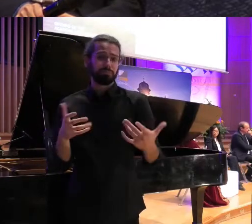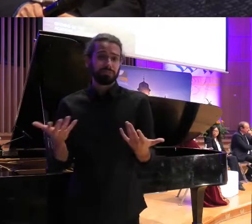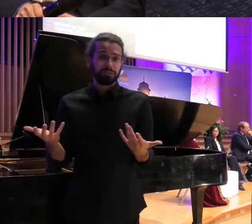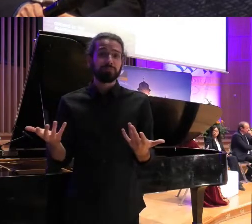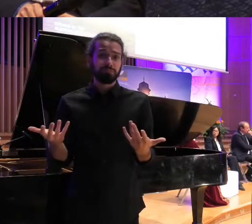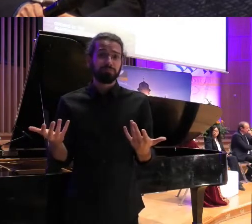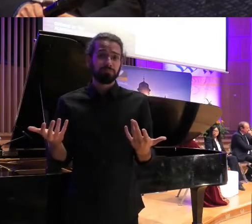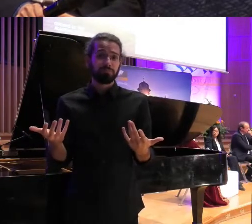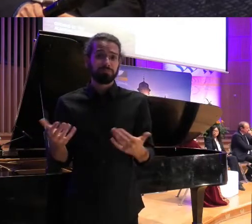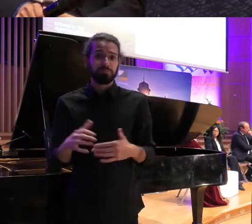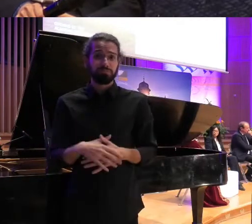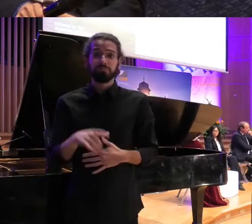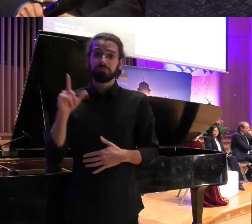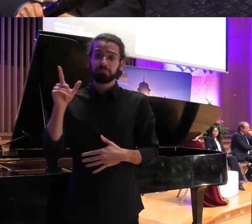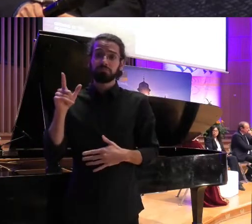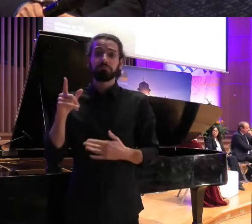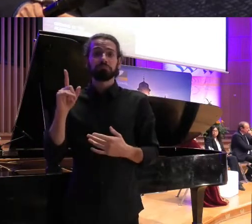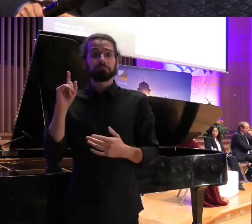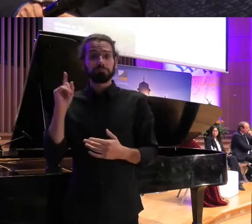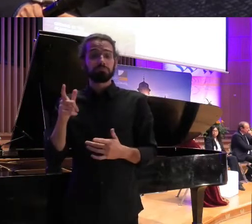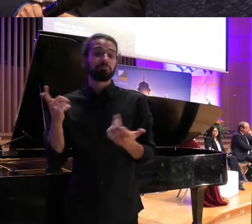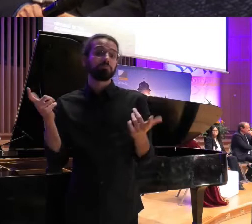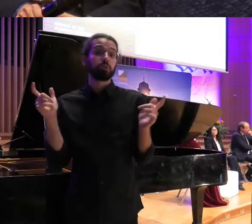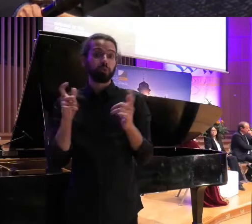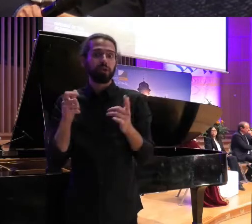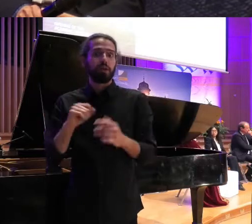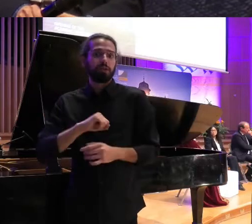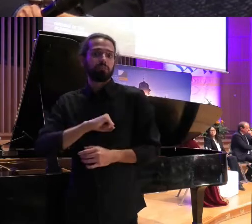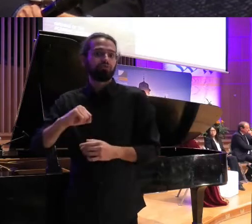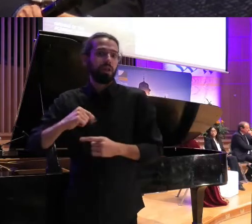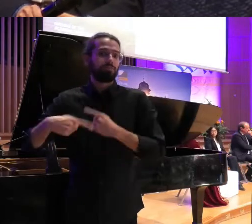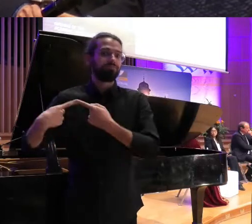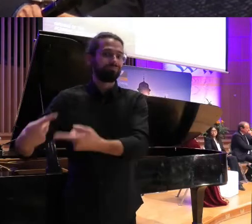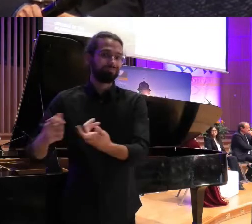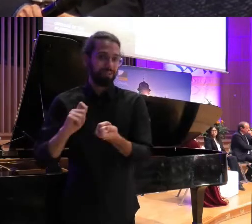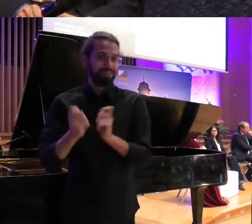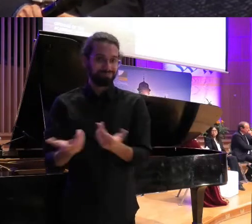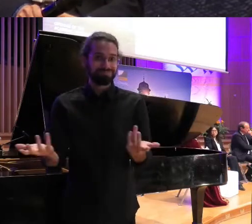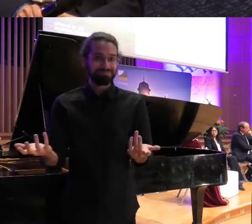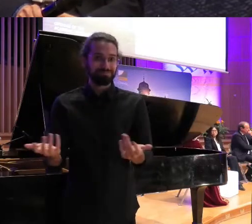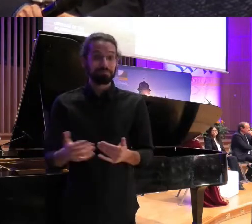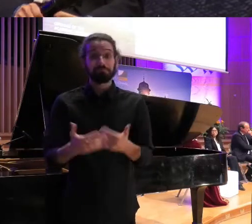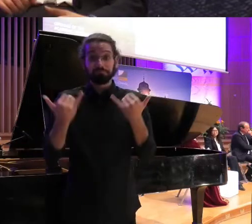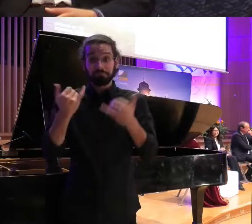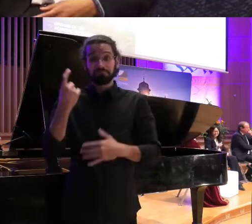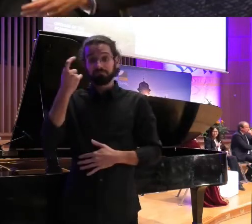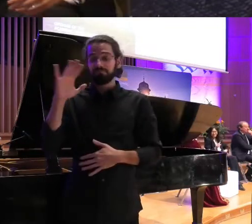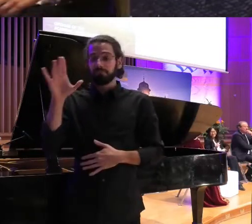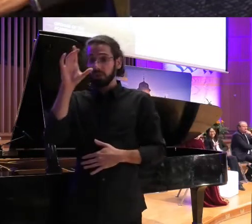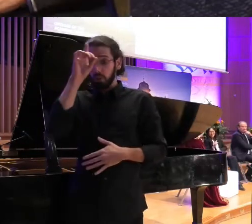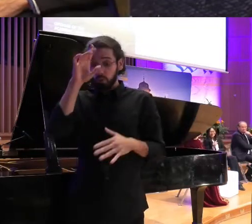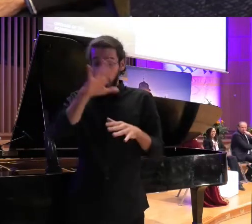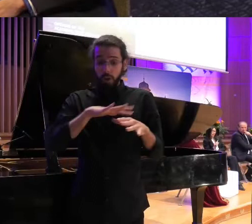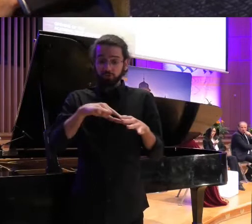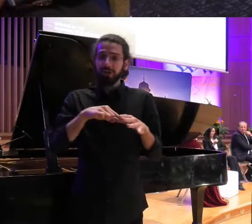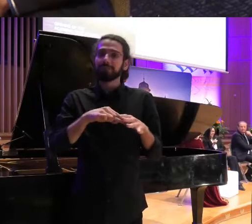say that the society develops quite rapidly, right? And so, what do you think? What does